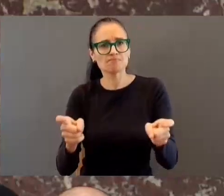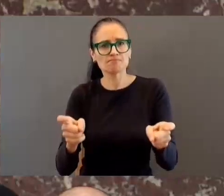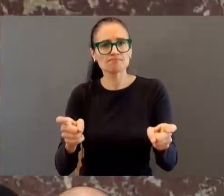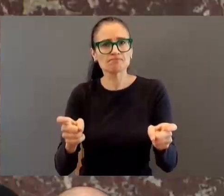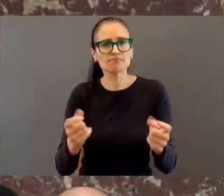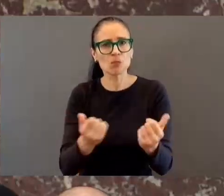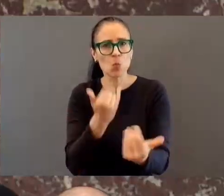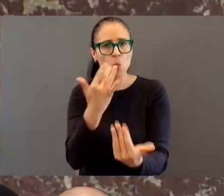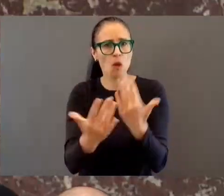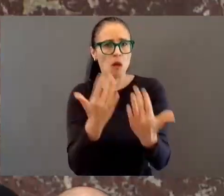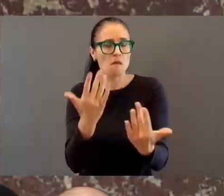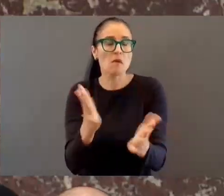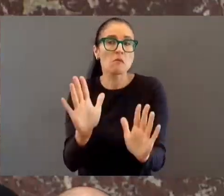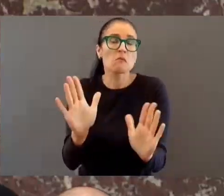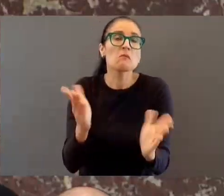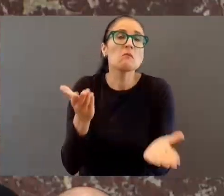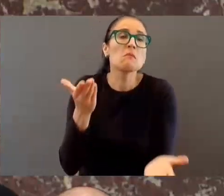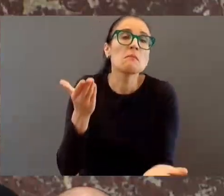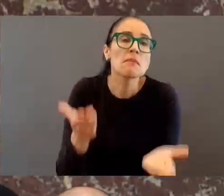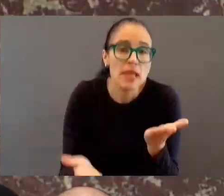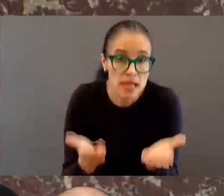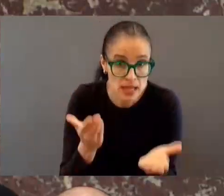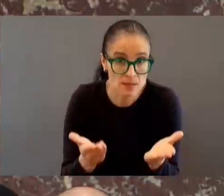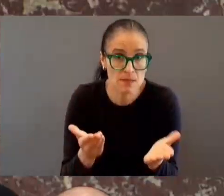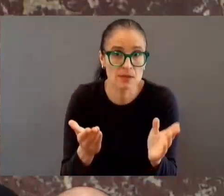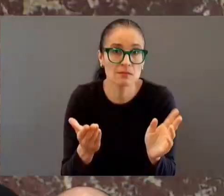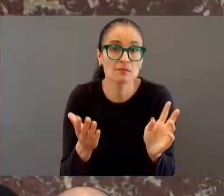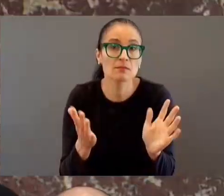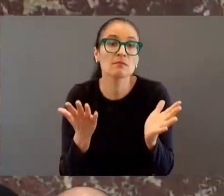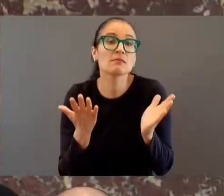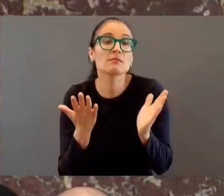slow wildfire season, but unlike some